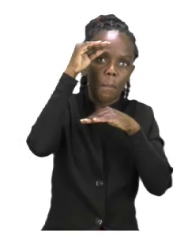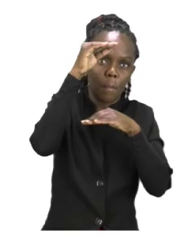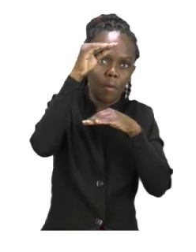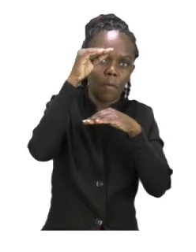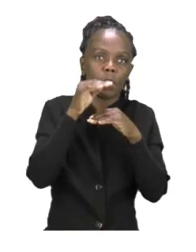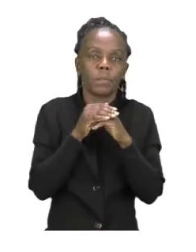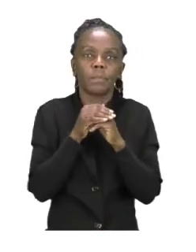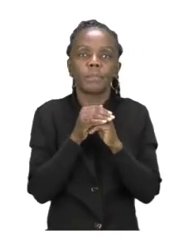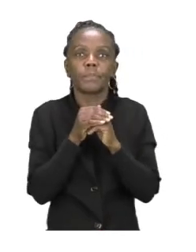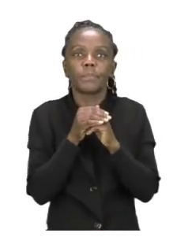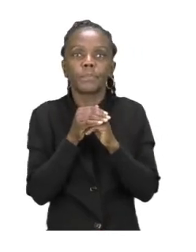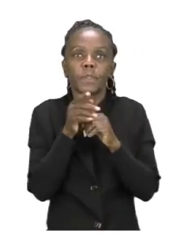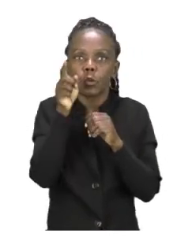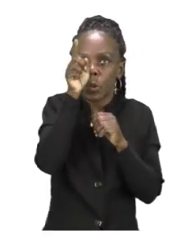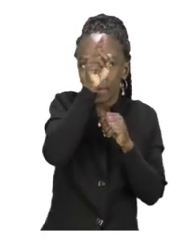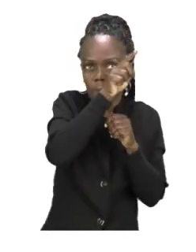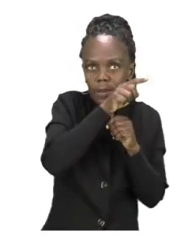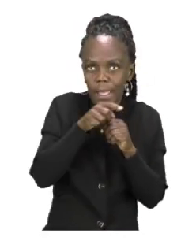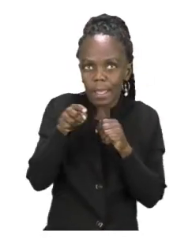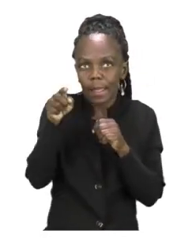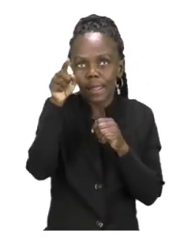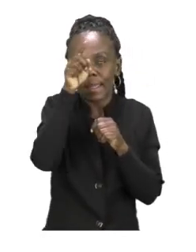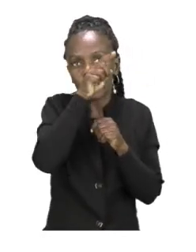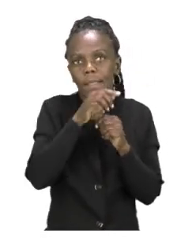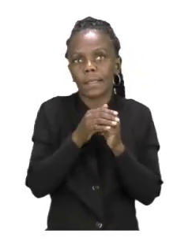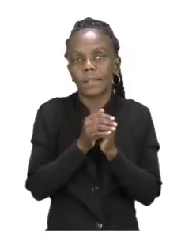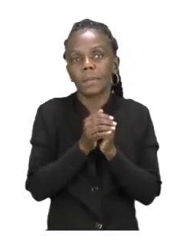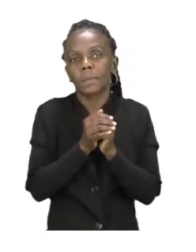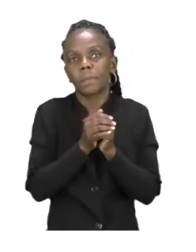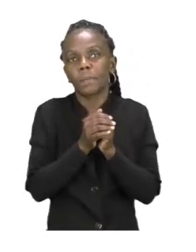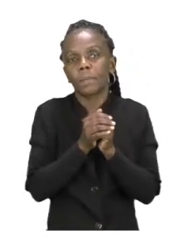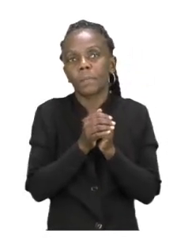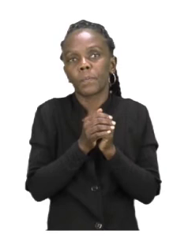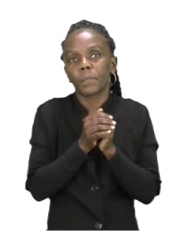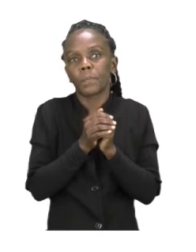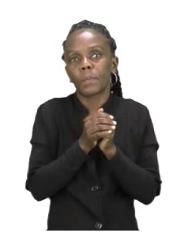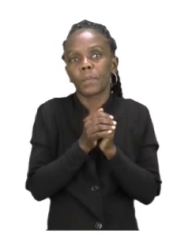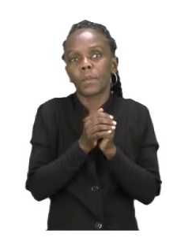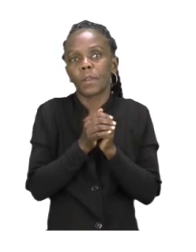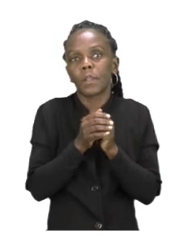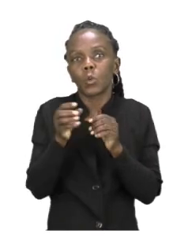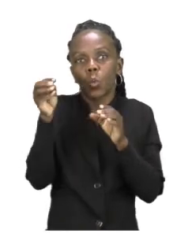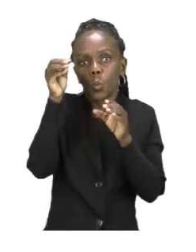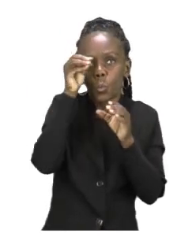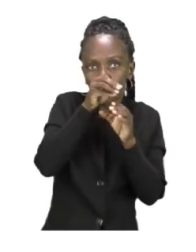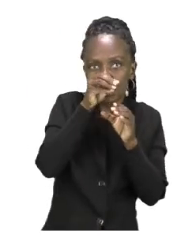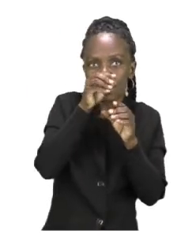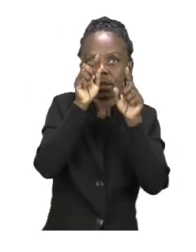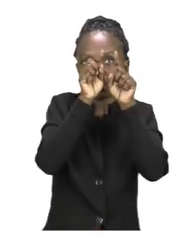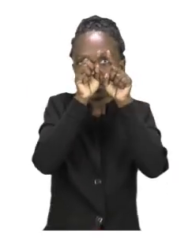Then they are asking you to put in a square the one that is below for the second